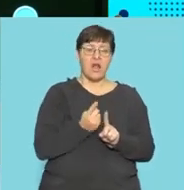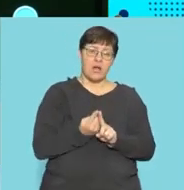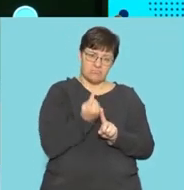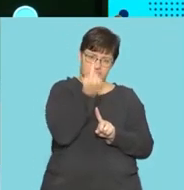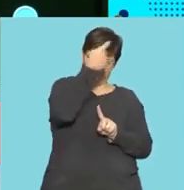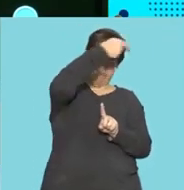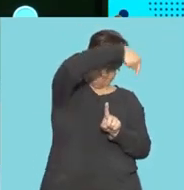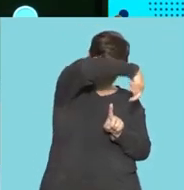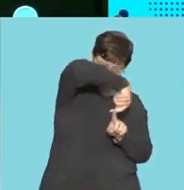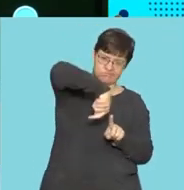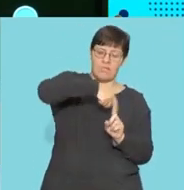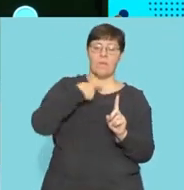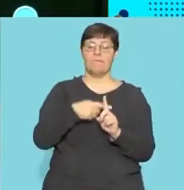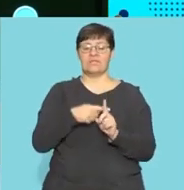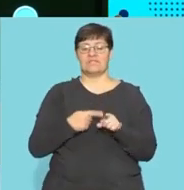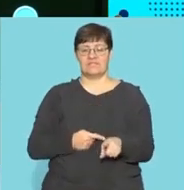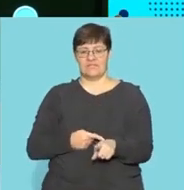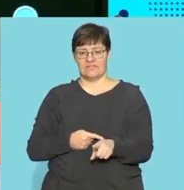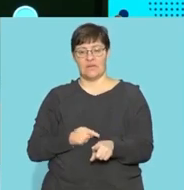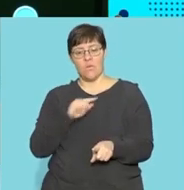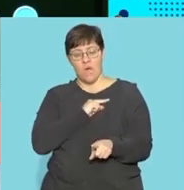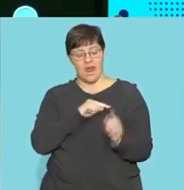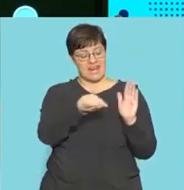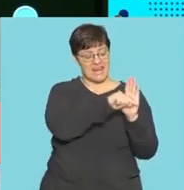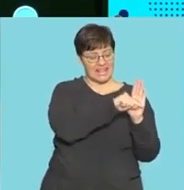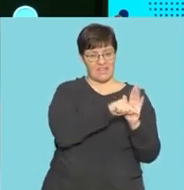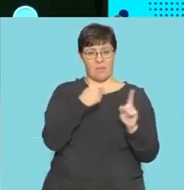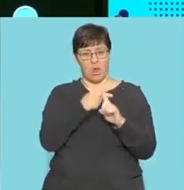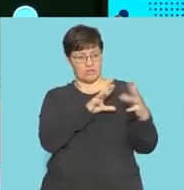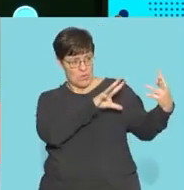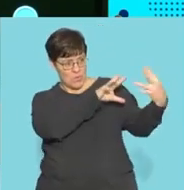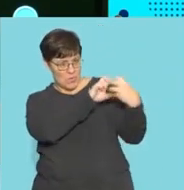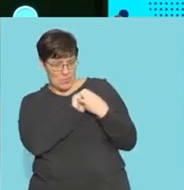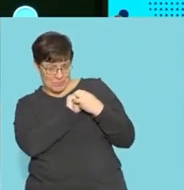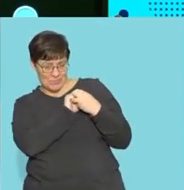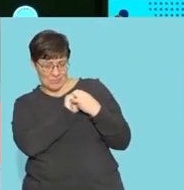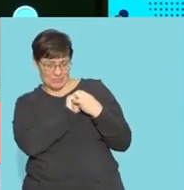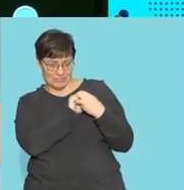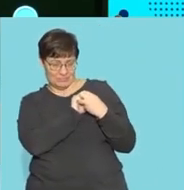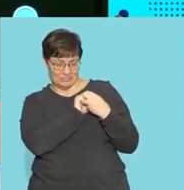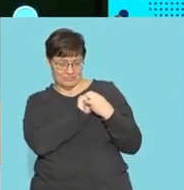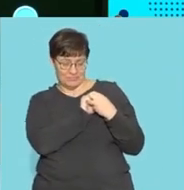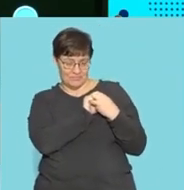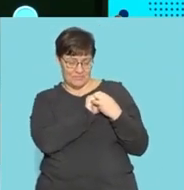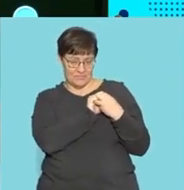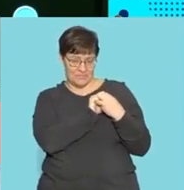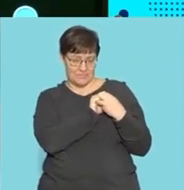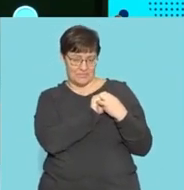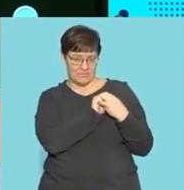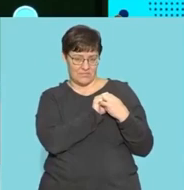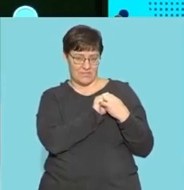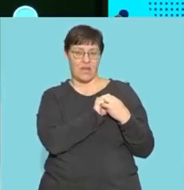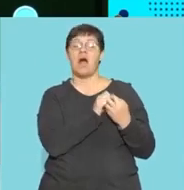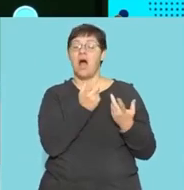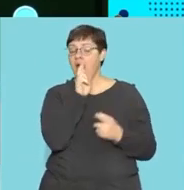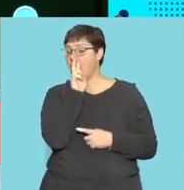positive terminal of the electrode. So we know opposites attract. Negative ions pull towards the